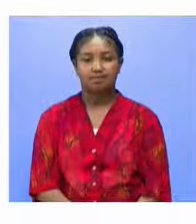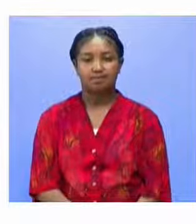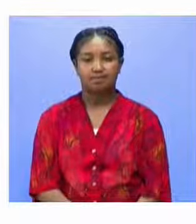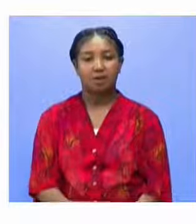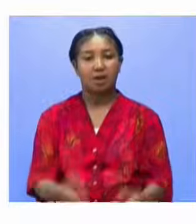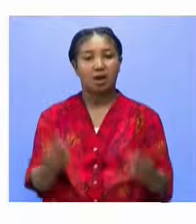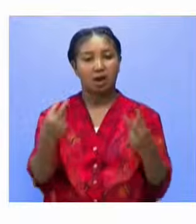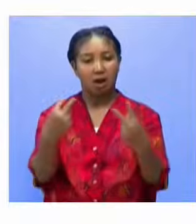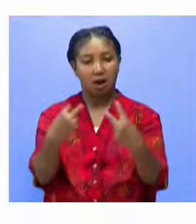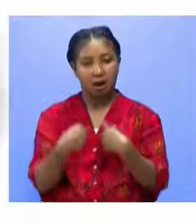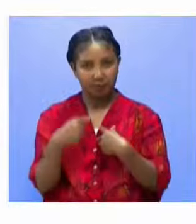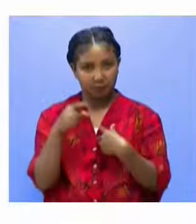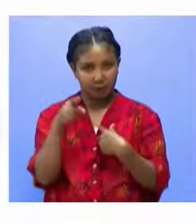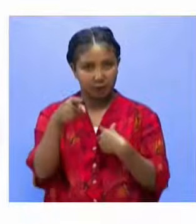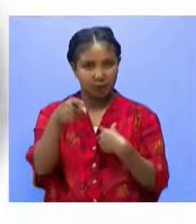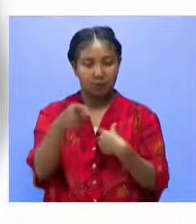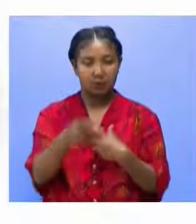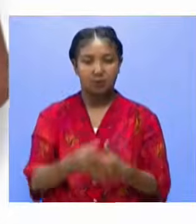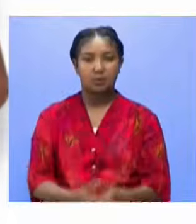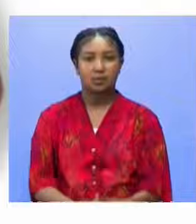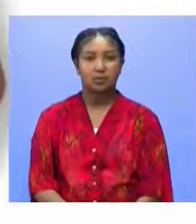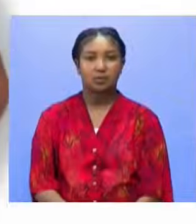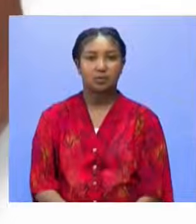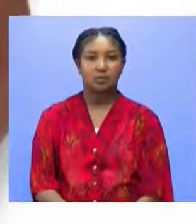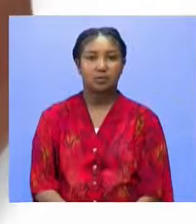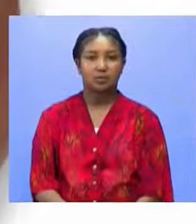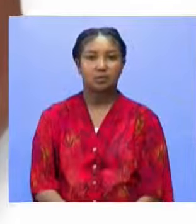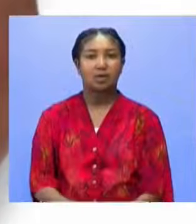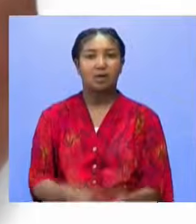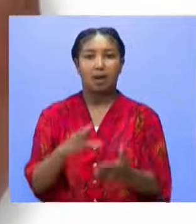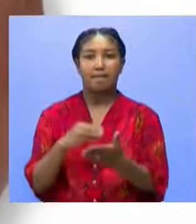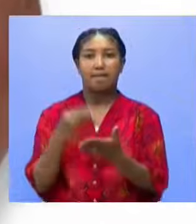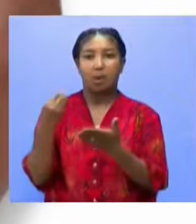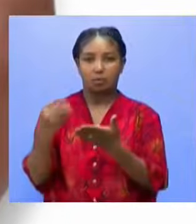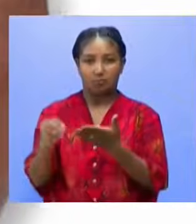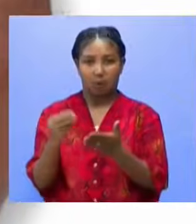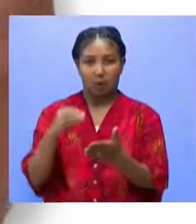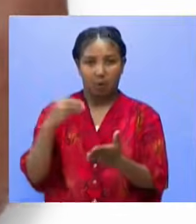have you? Yes, both. Here